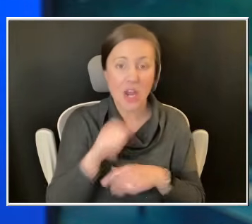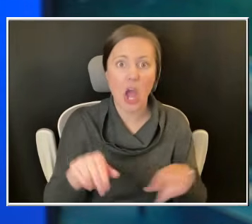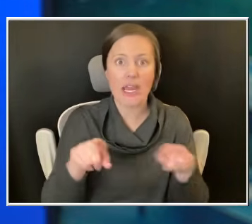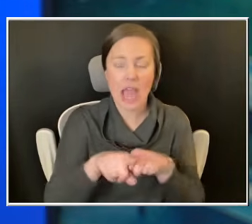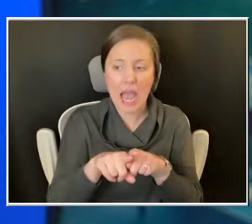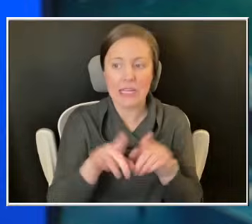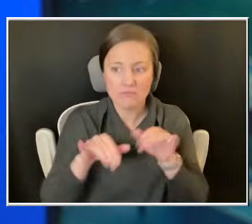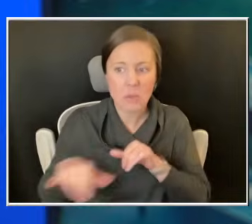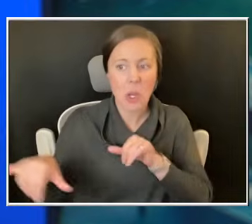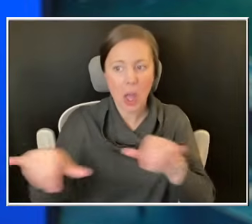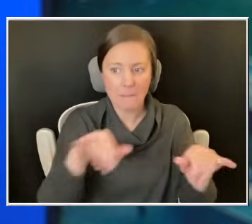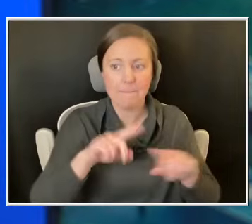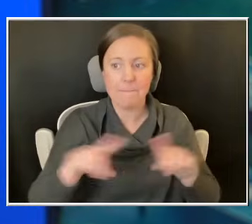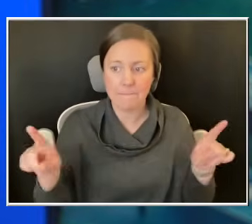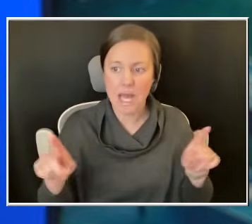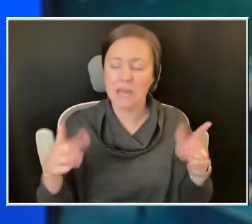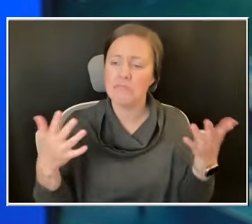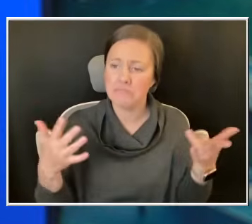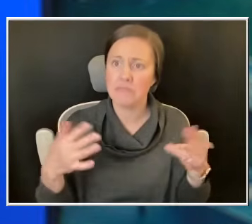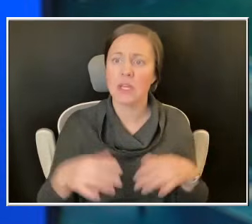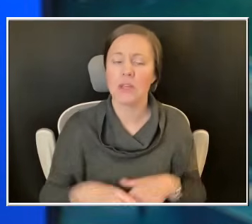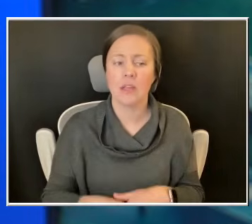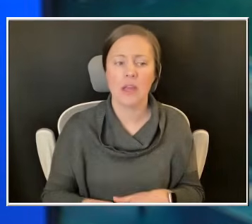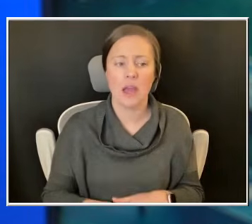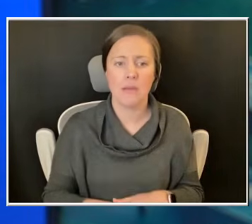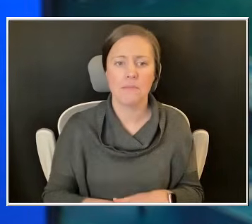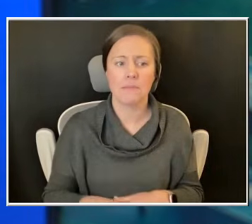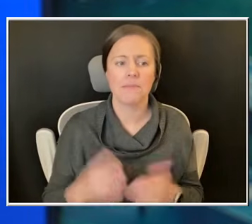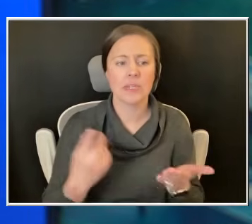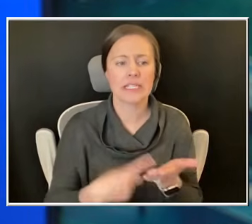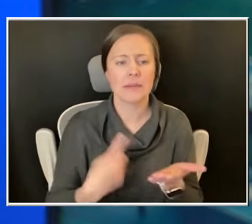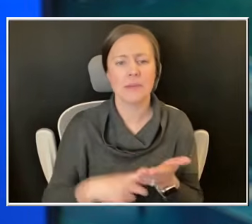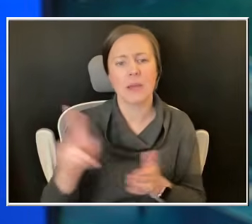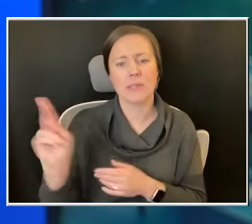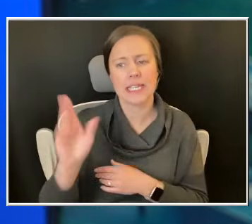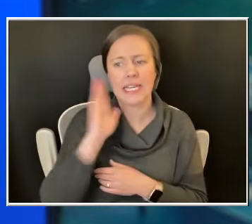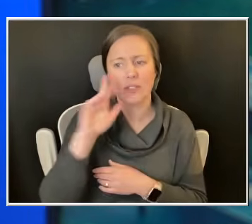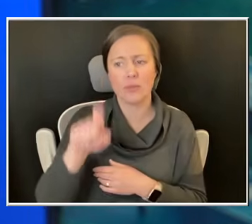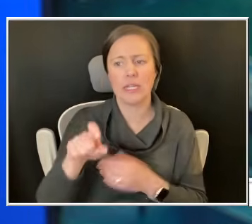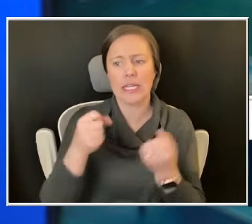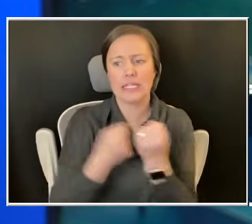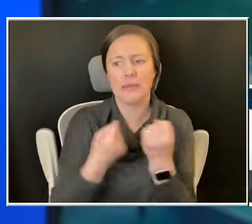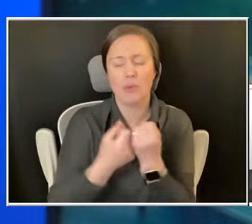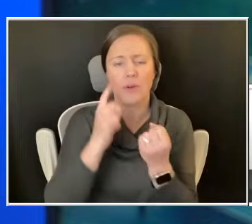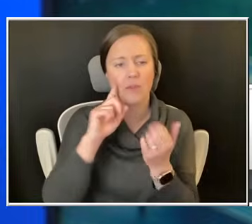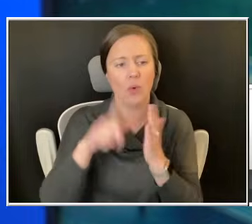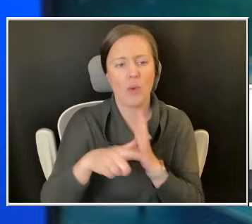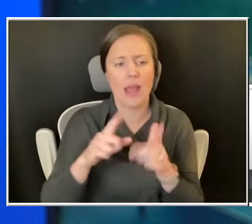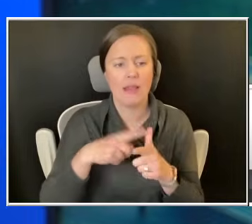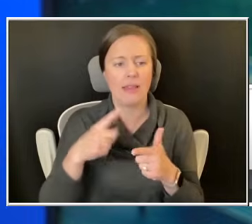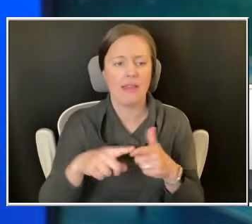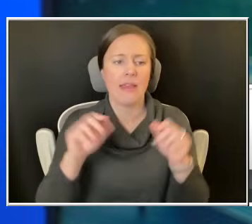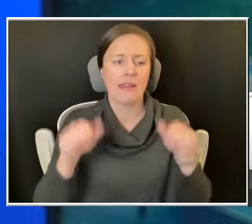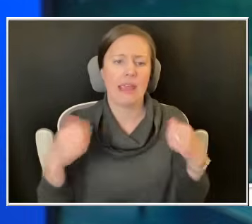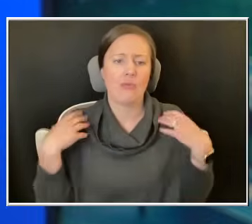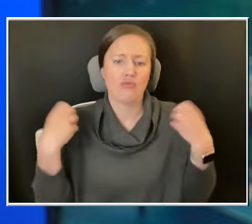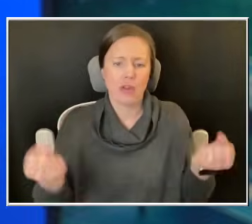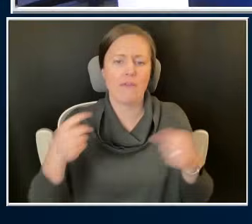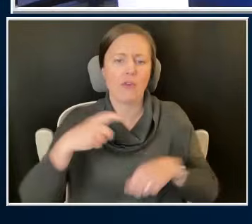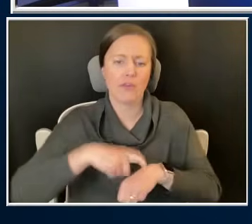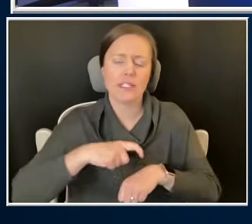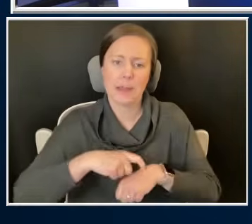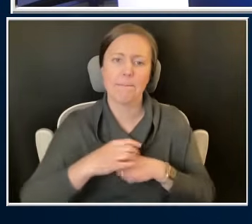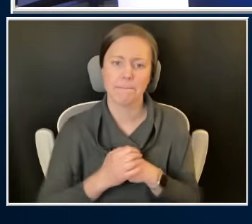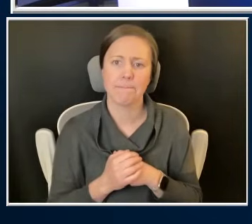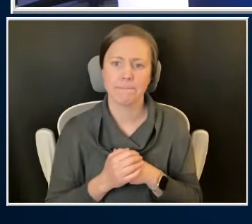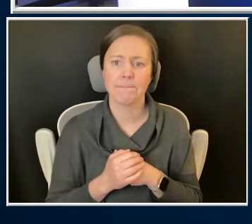there are times where the kidneys need support for a while and can recover over time. Dr. Klein, what